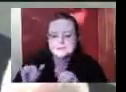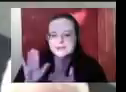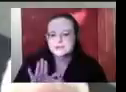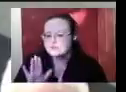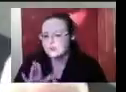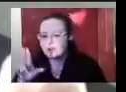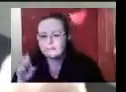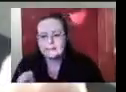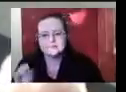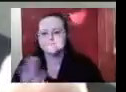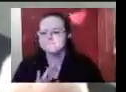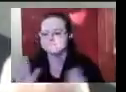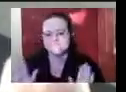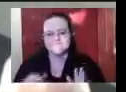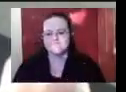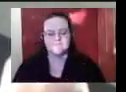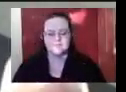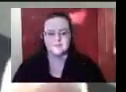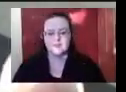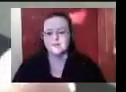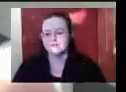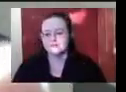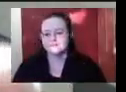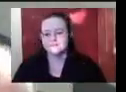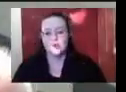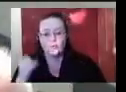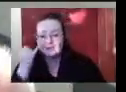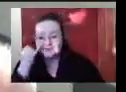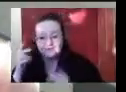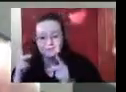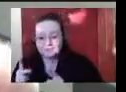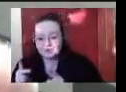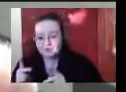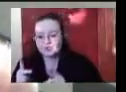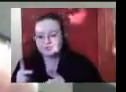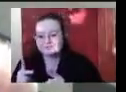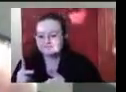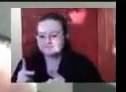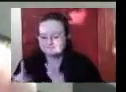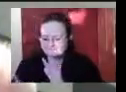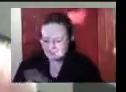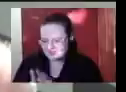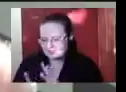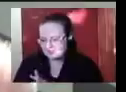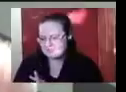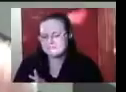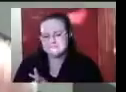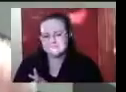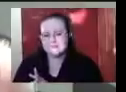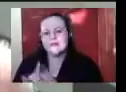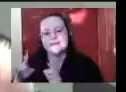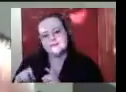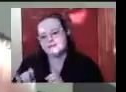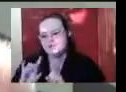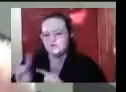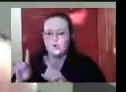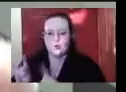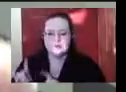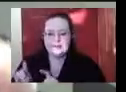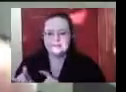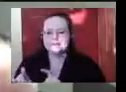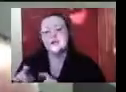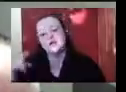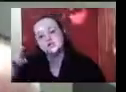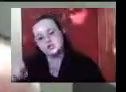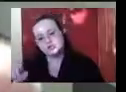home. So if individuals have symptoms compatible with COVID-19, they should get tested and isolate while